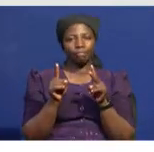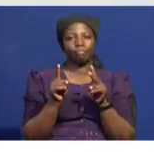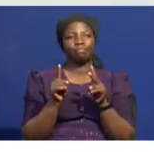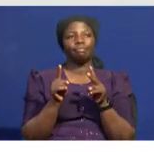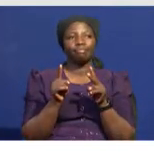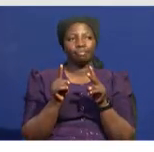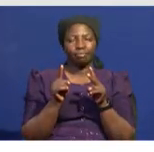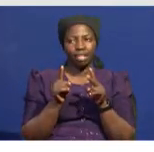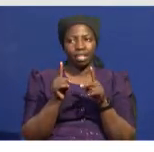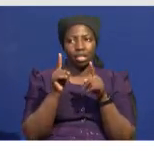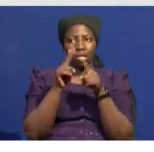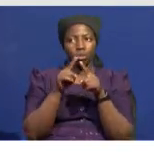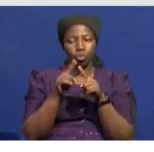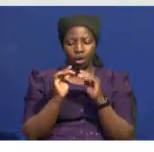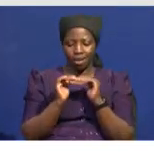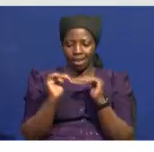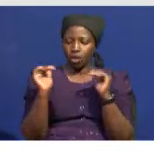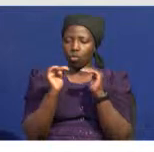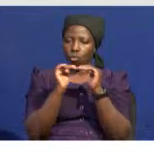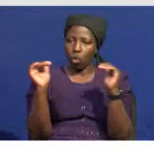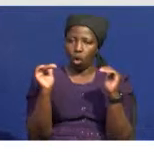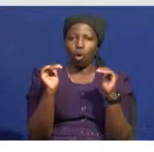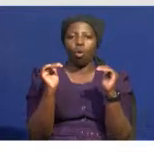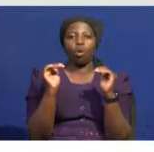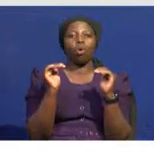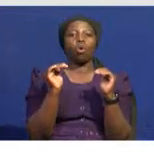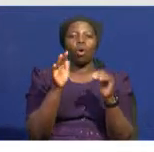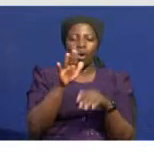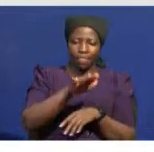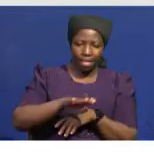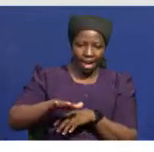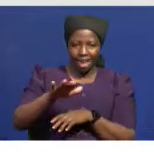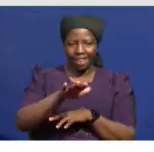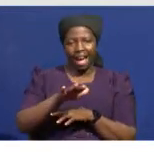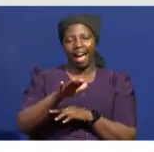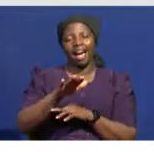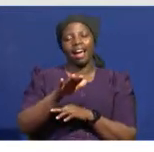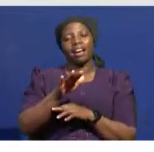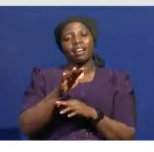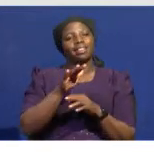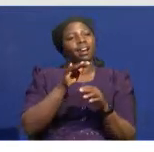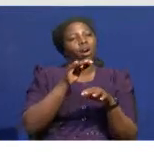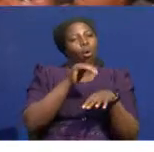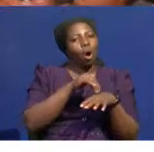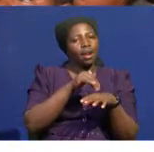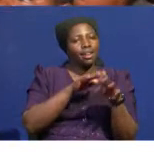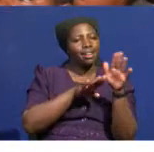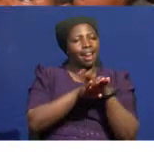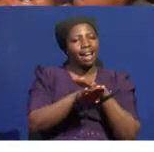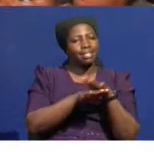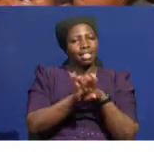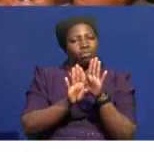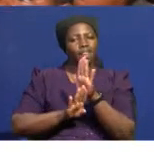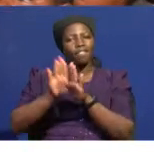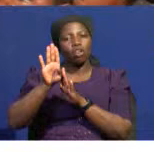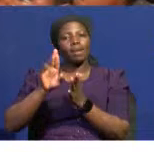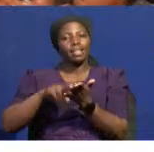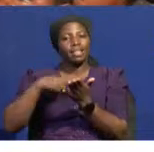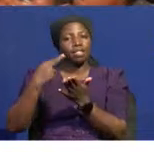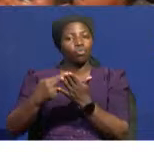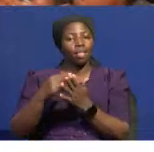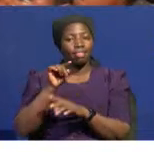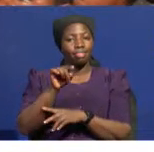to level the playing field when it comes to access to development resources. It is the